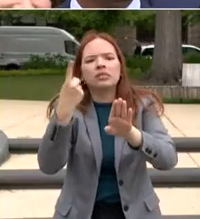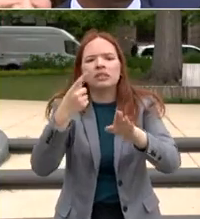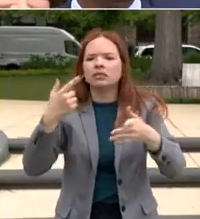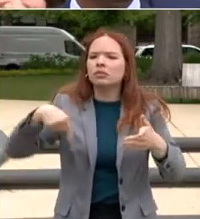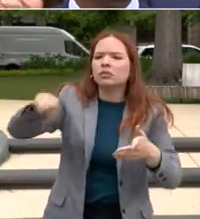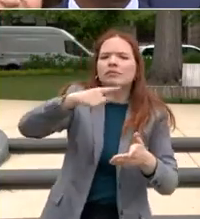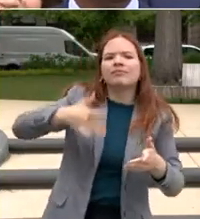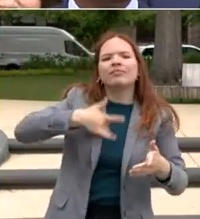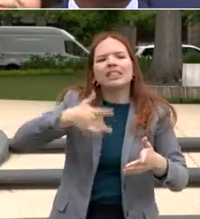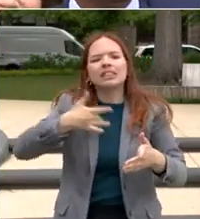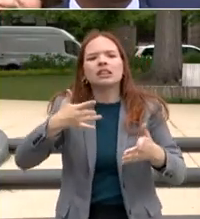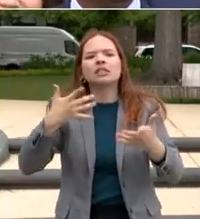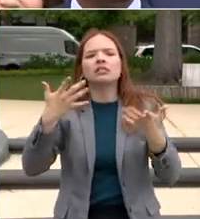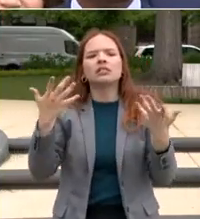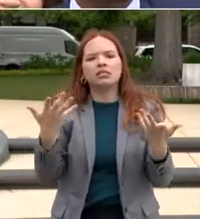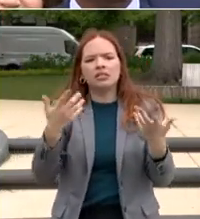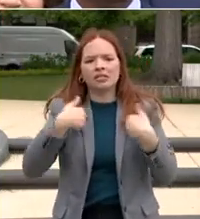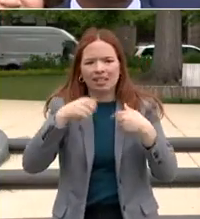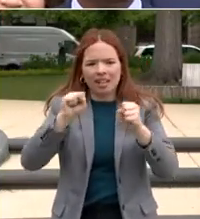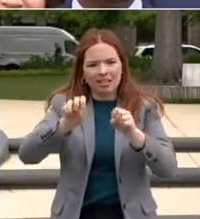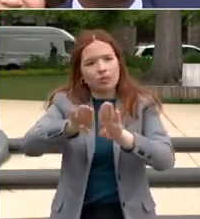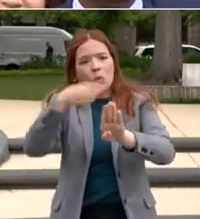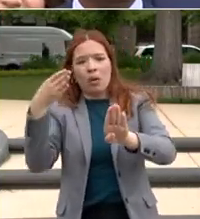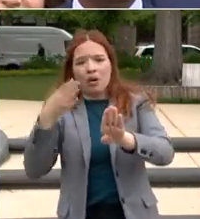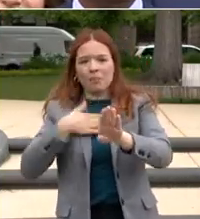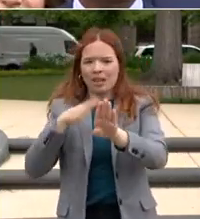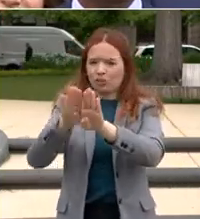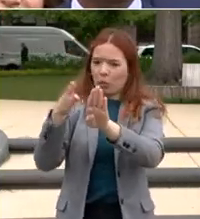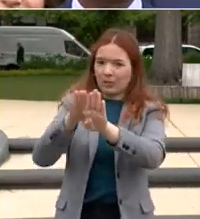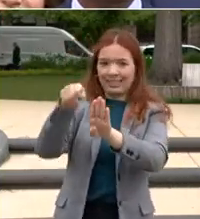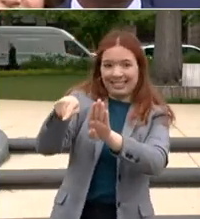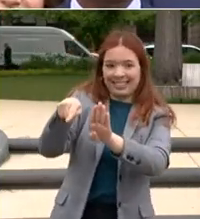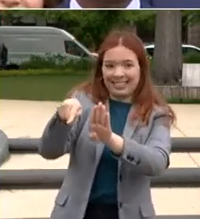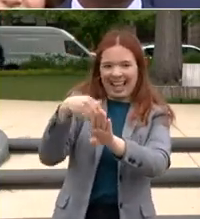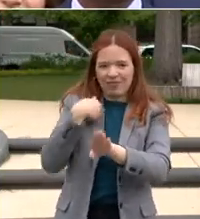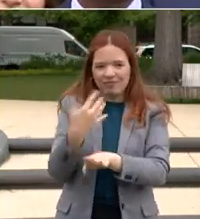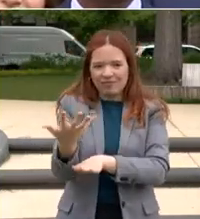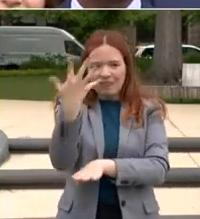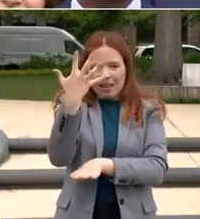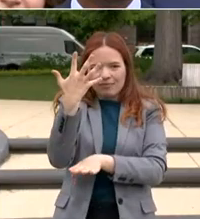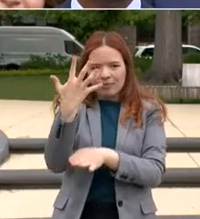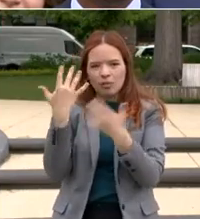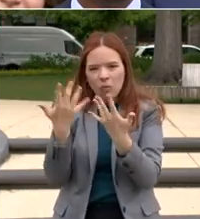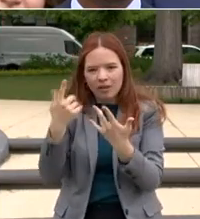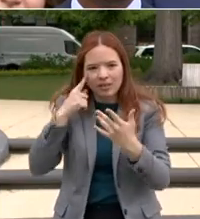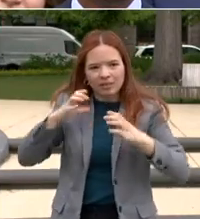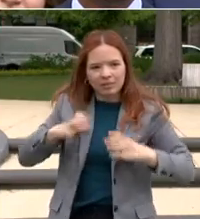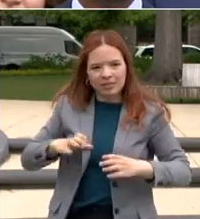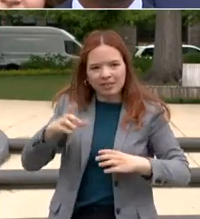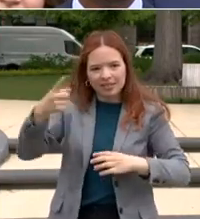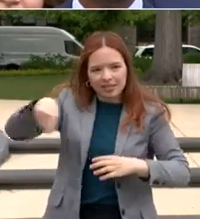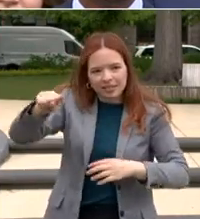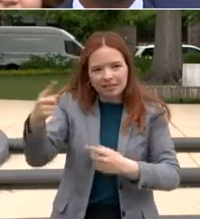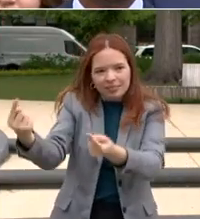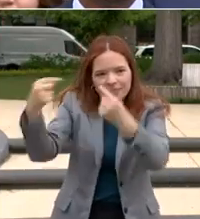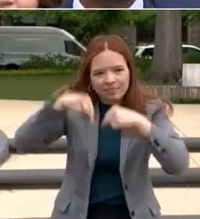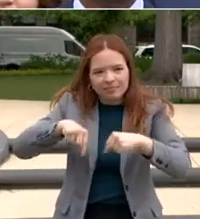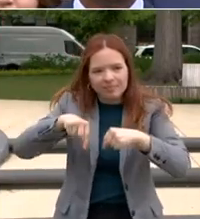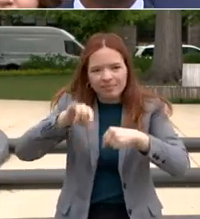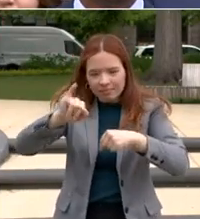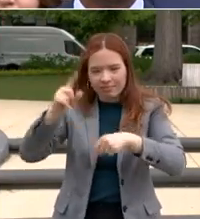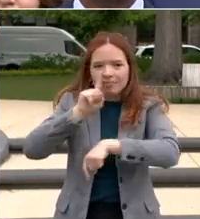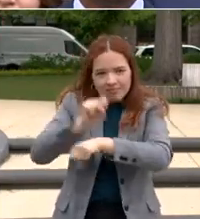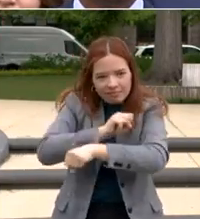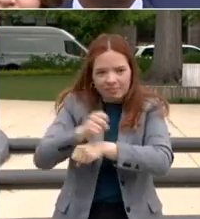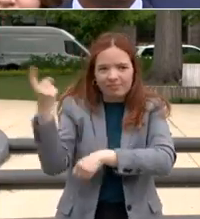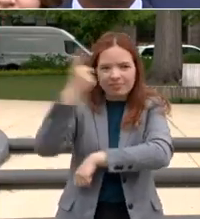I had 5 employees waiting at the register for customers, and on that day, only 6 customers